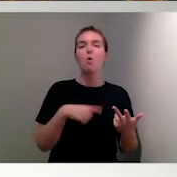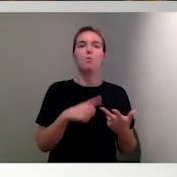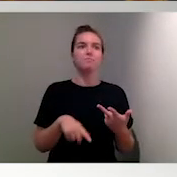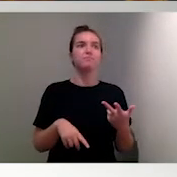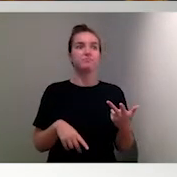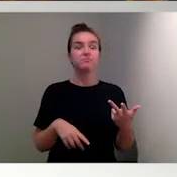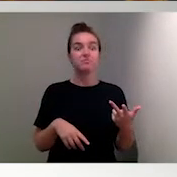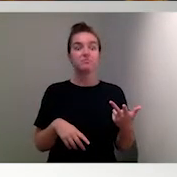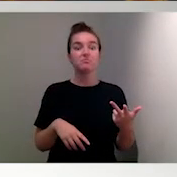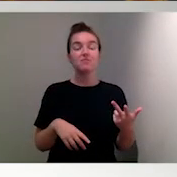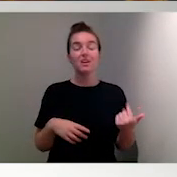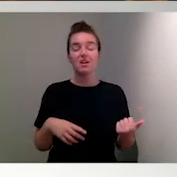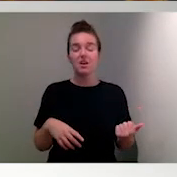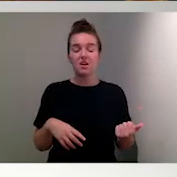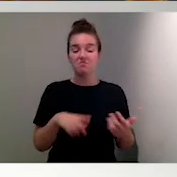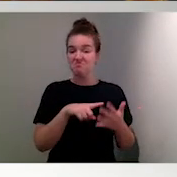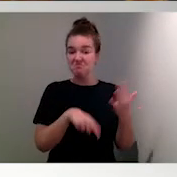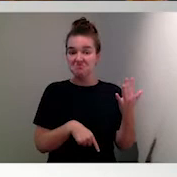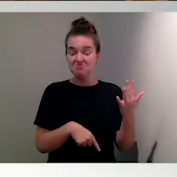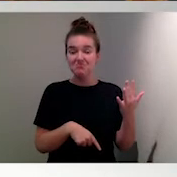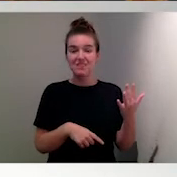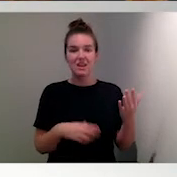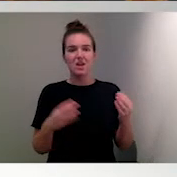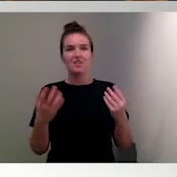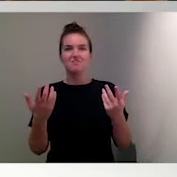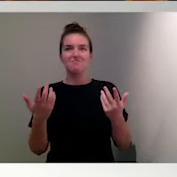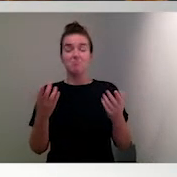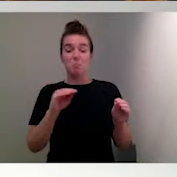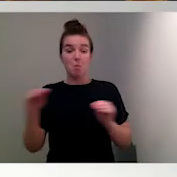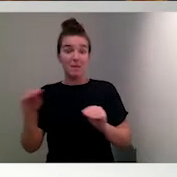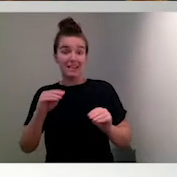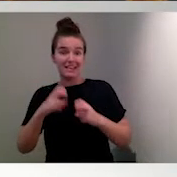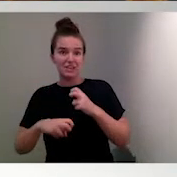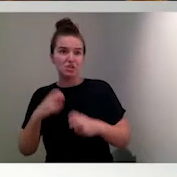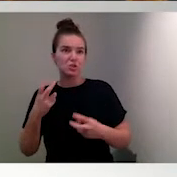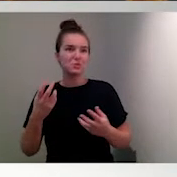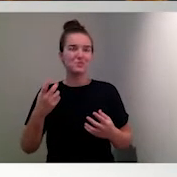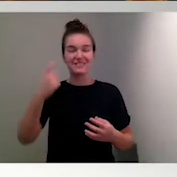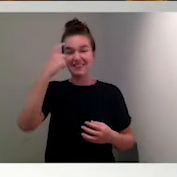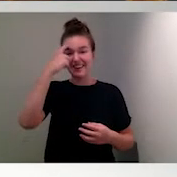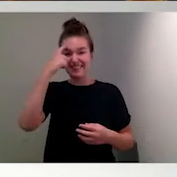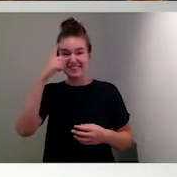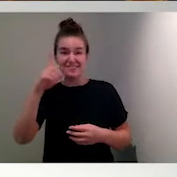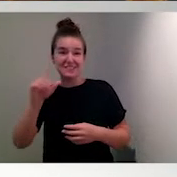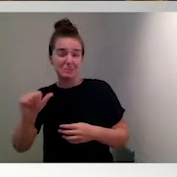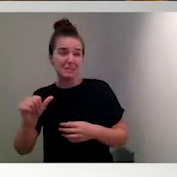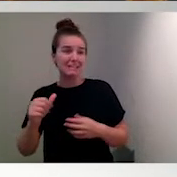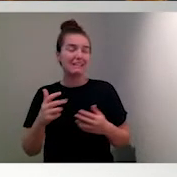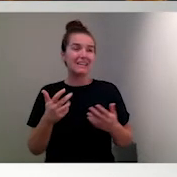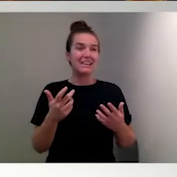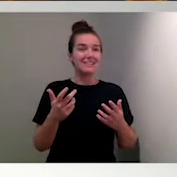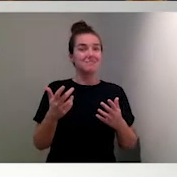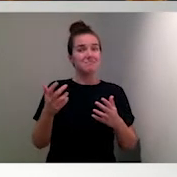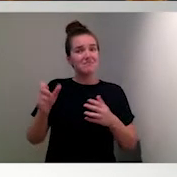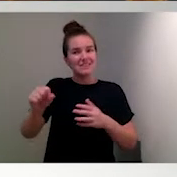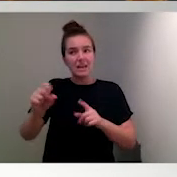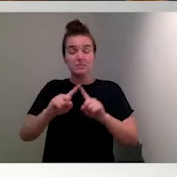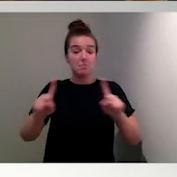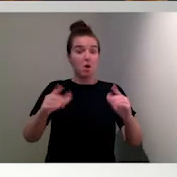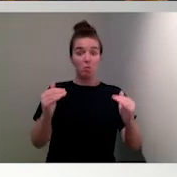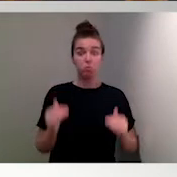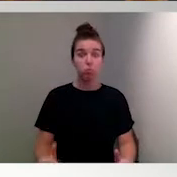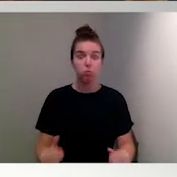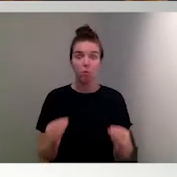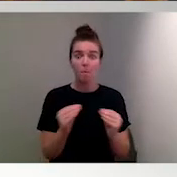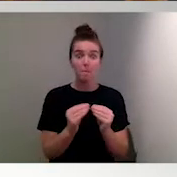or cognitive issues, the deaf community and the visually impaired community are left even more behind than those. But